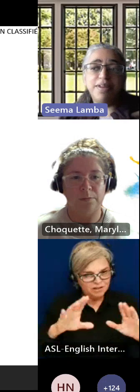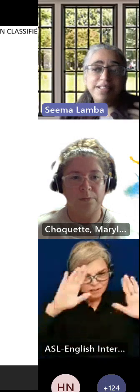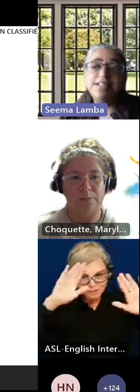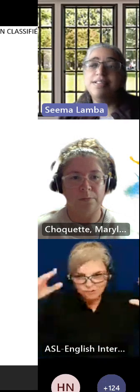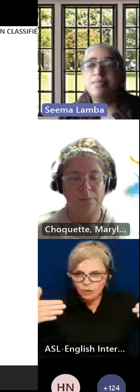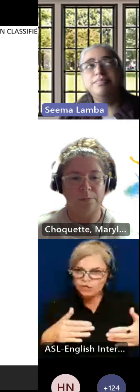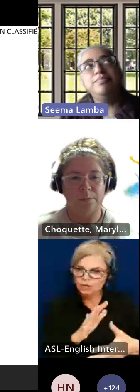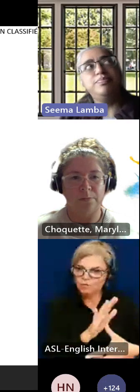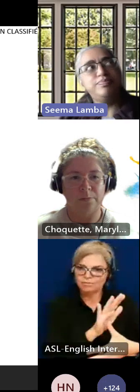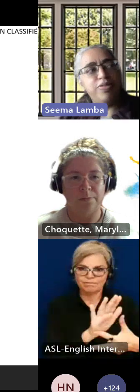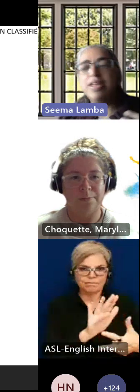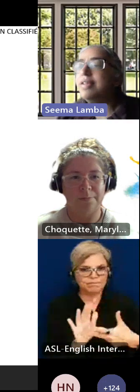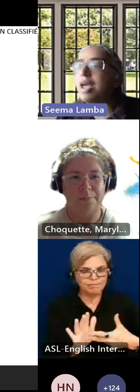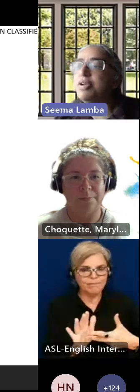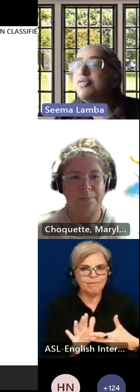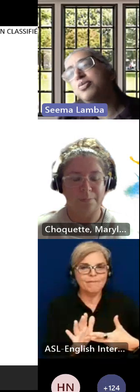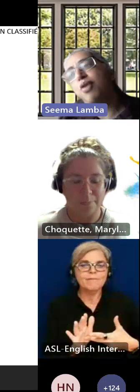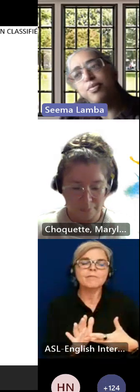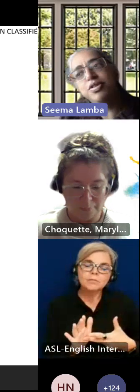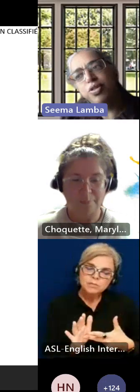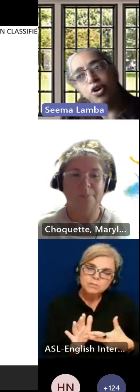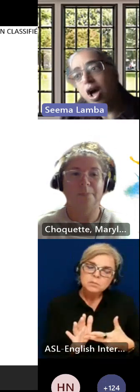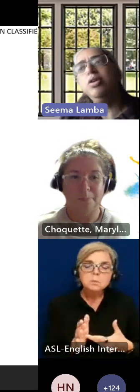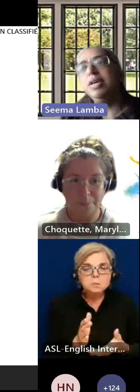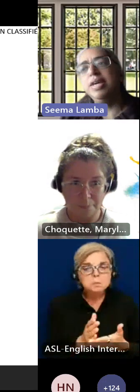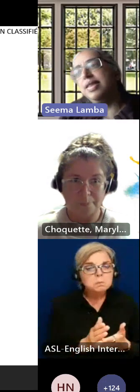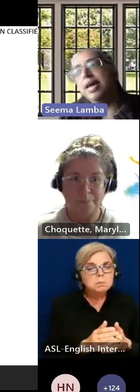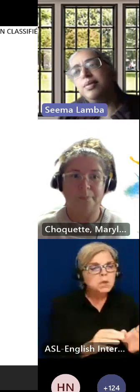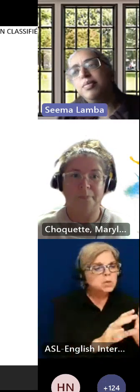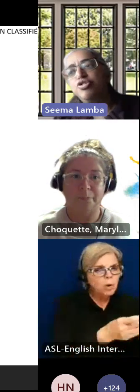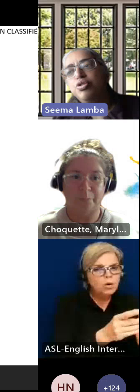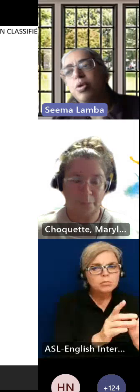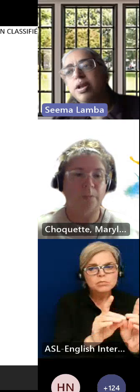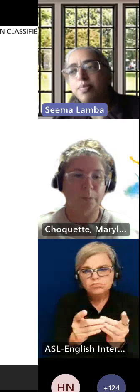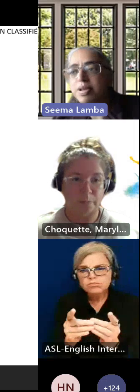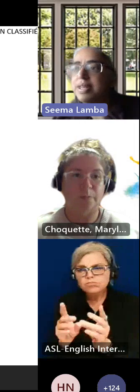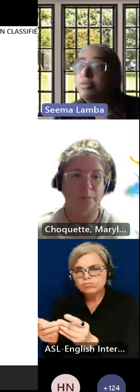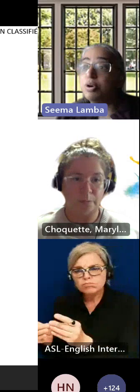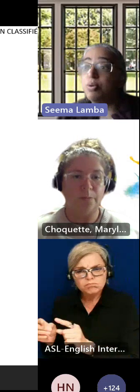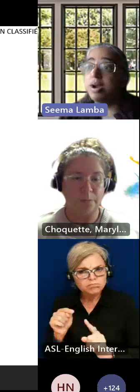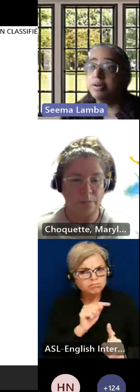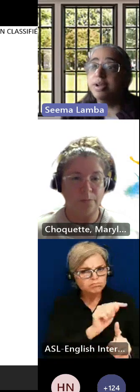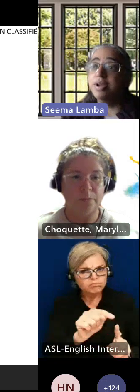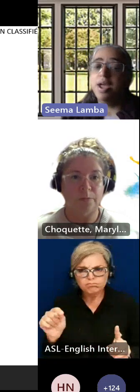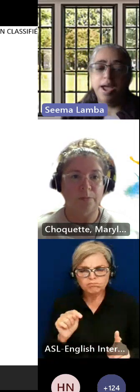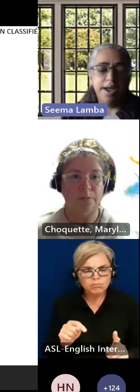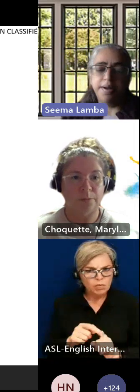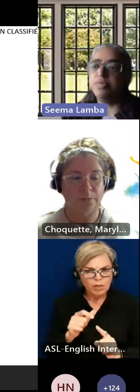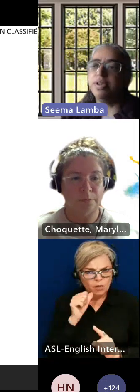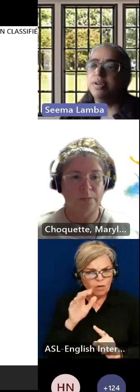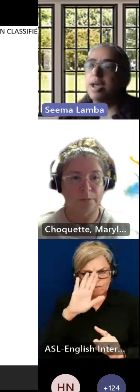some things coming from departments where they're not looking at that. I'm not sure why not, but it is